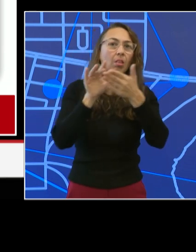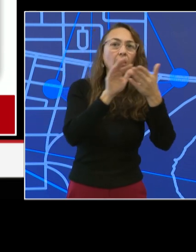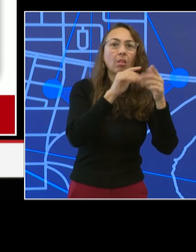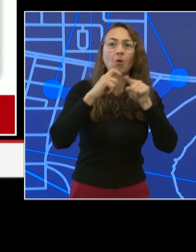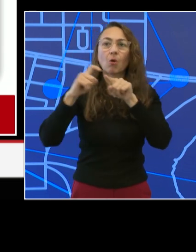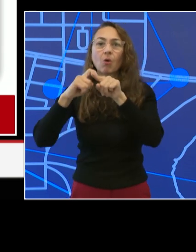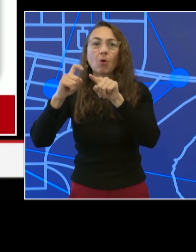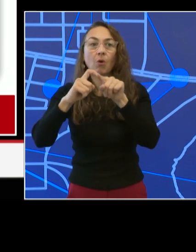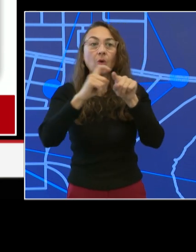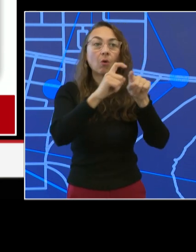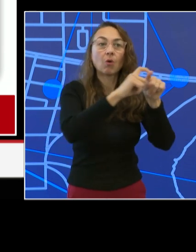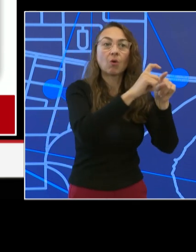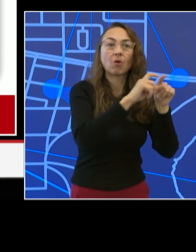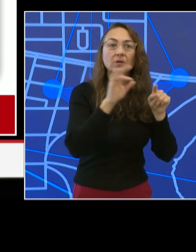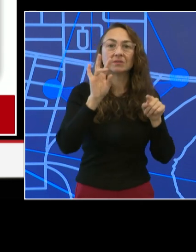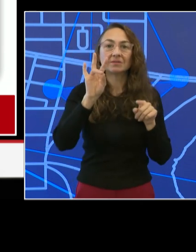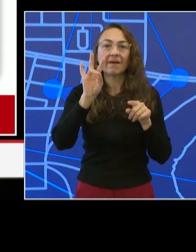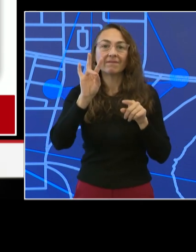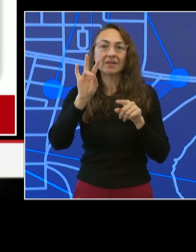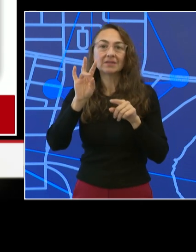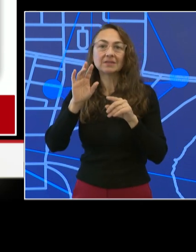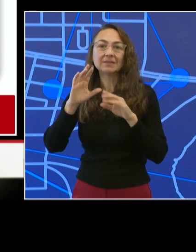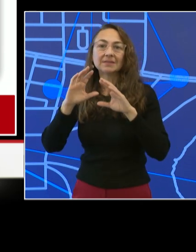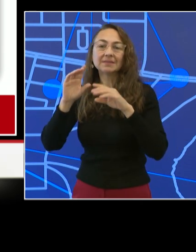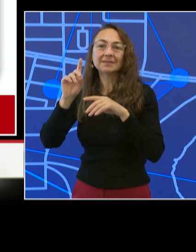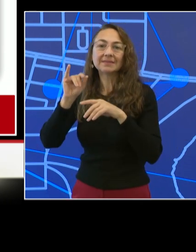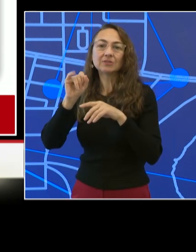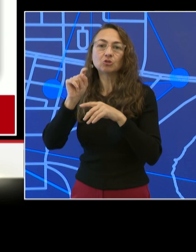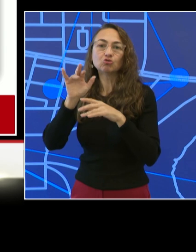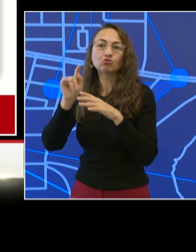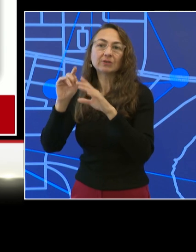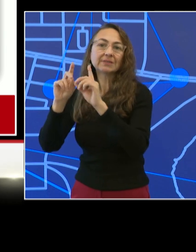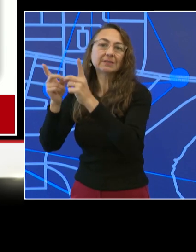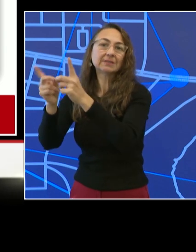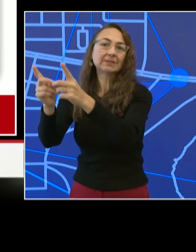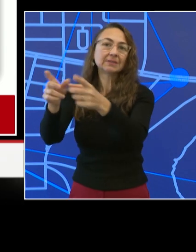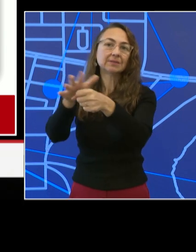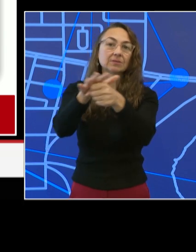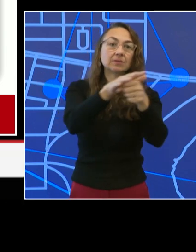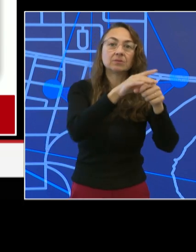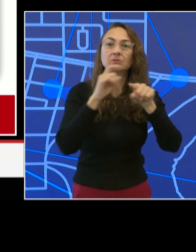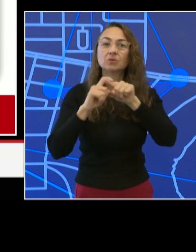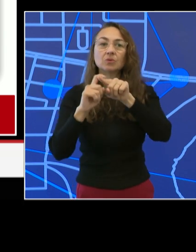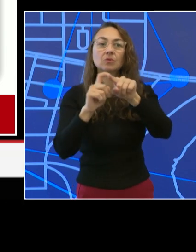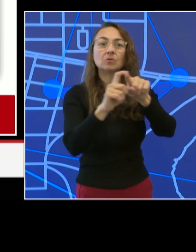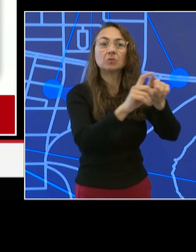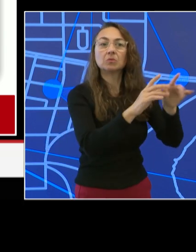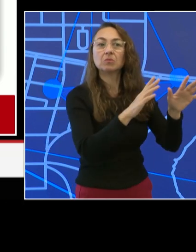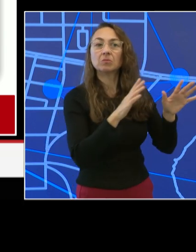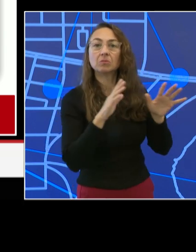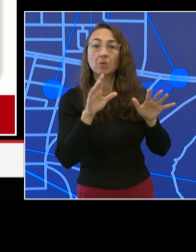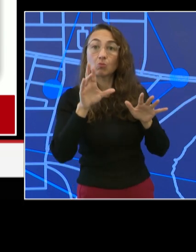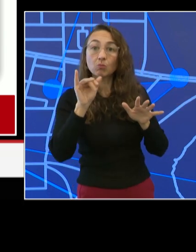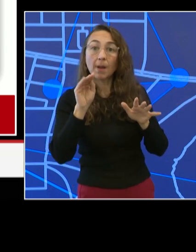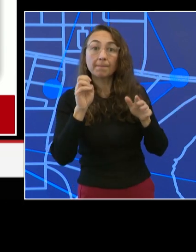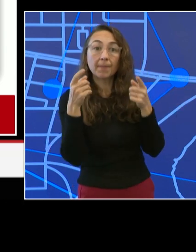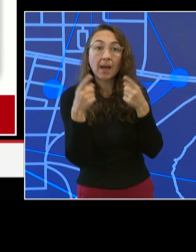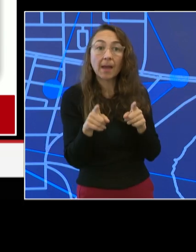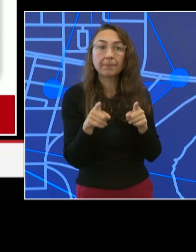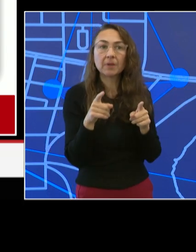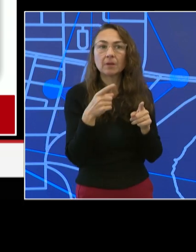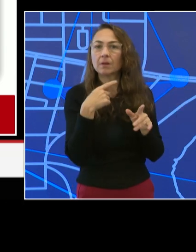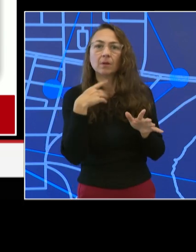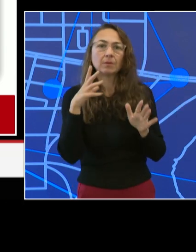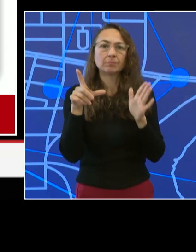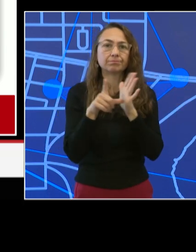crime trends and provide real-time information to our officers in the field. When a crime occurs, our investigators get to work